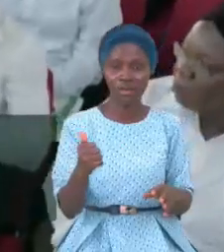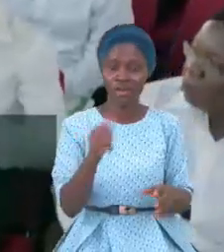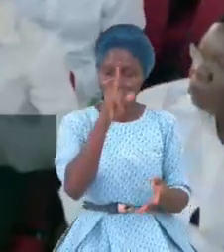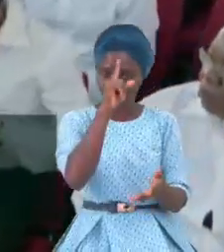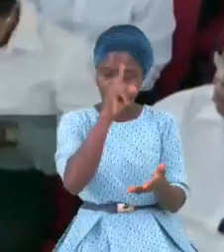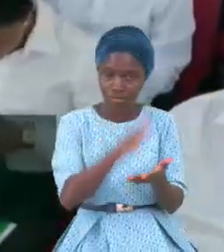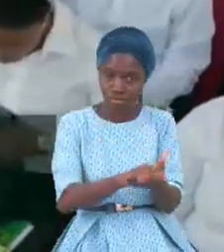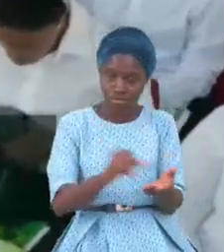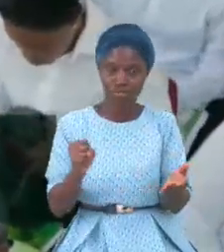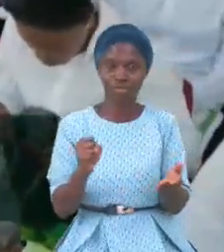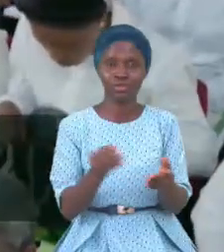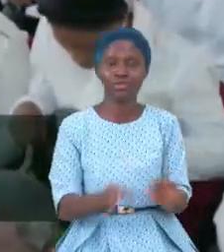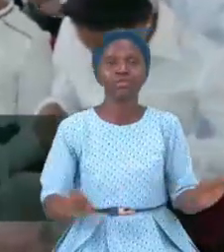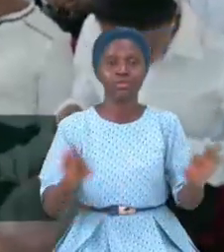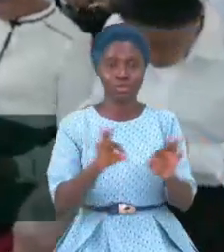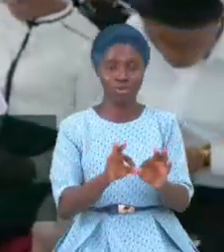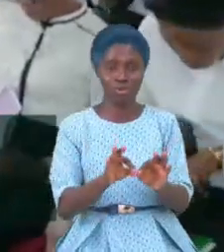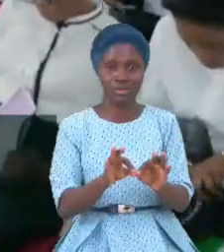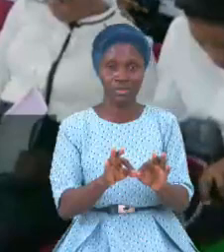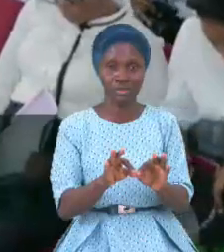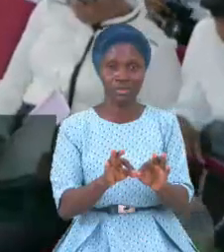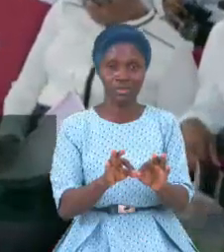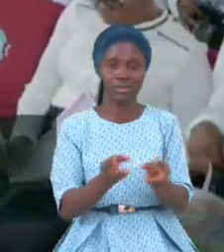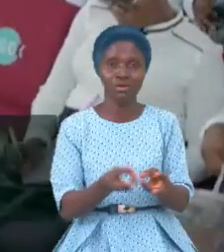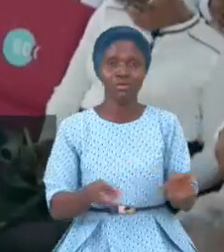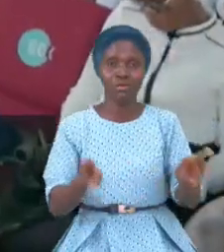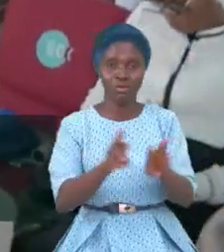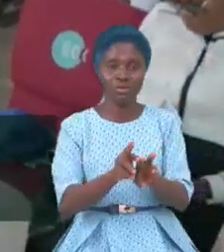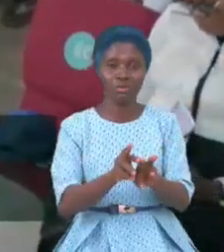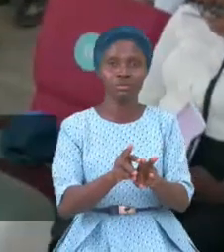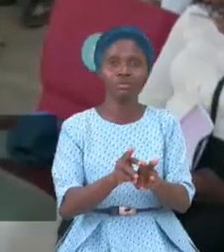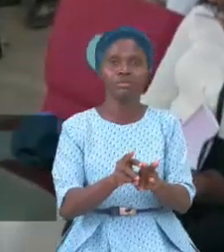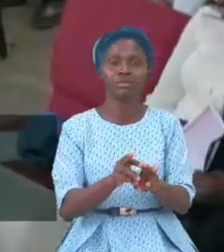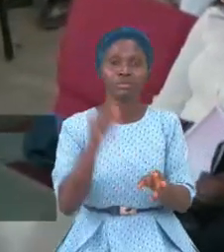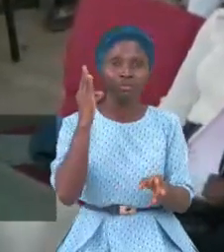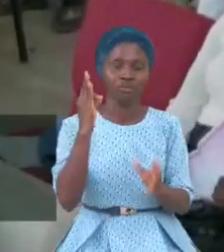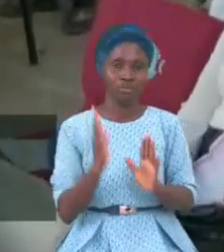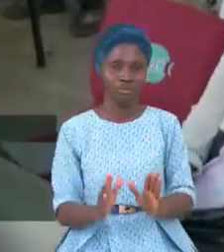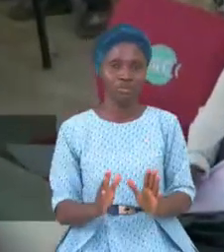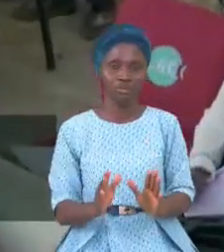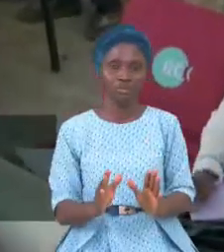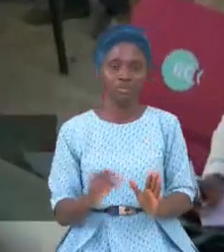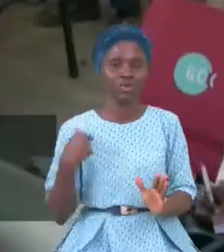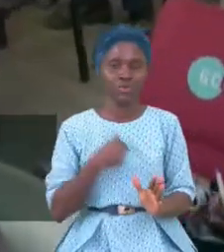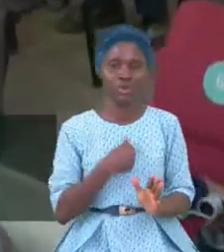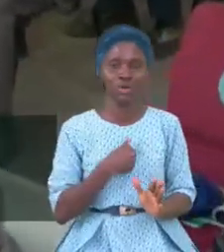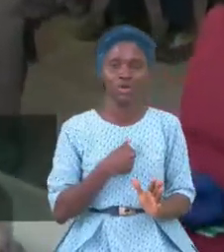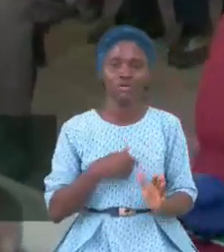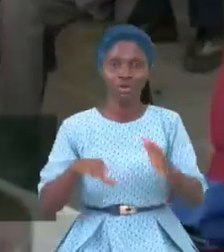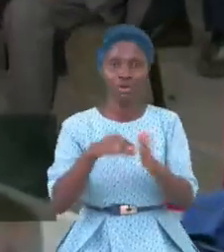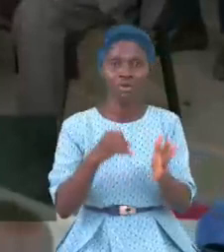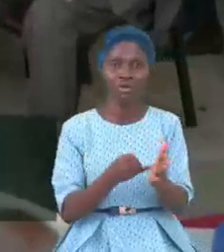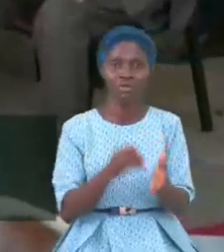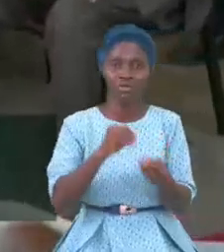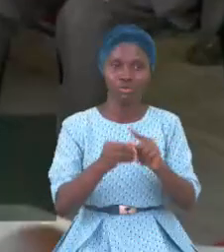We divide this to 3 parts. Number one, we have the true conversion and separation unto the